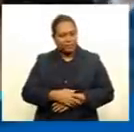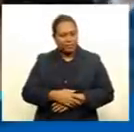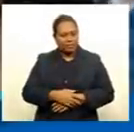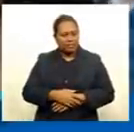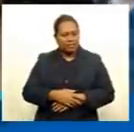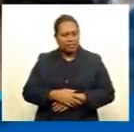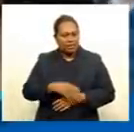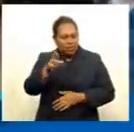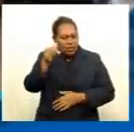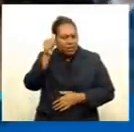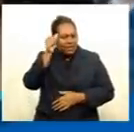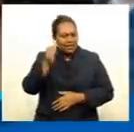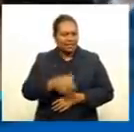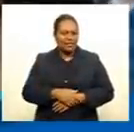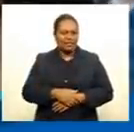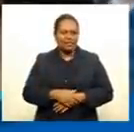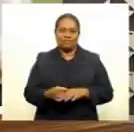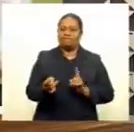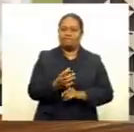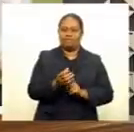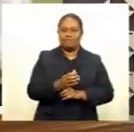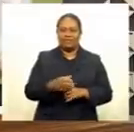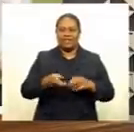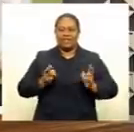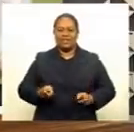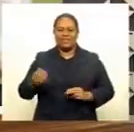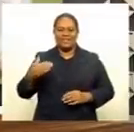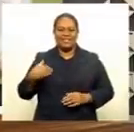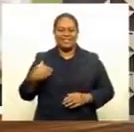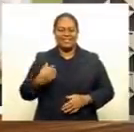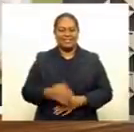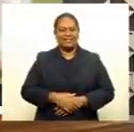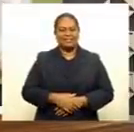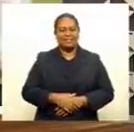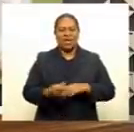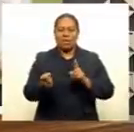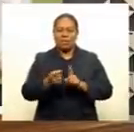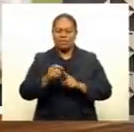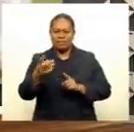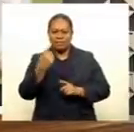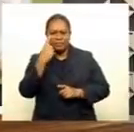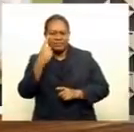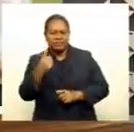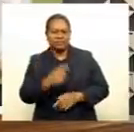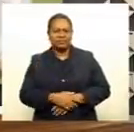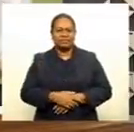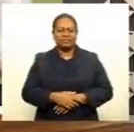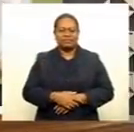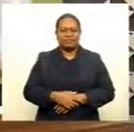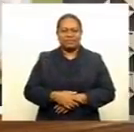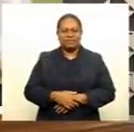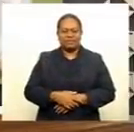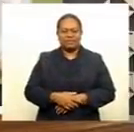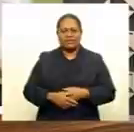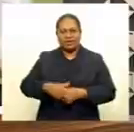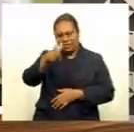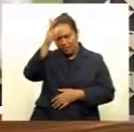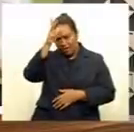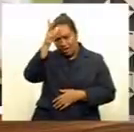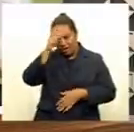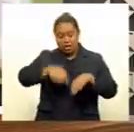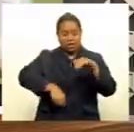into recognition as key to human health. France and Portugal played out a thrilling 2-all draw in Budapest as France secured